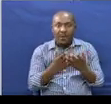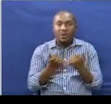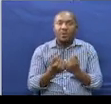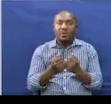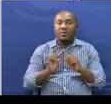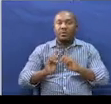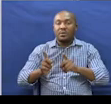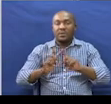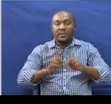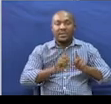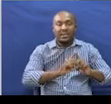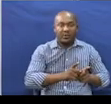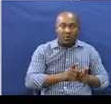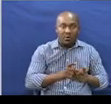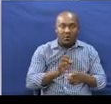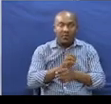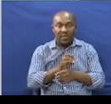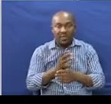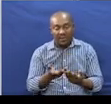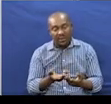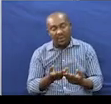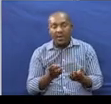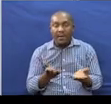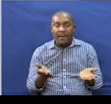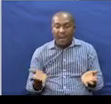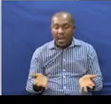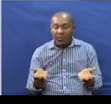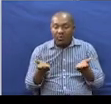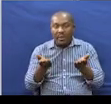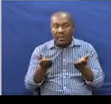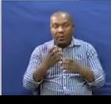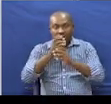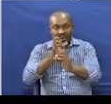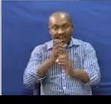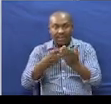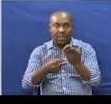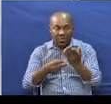several factors. Improvement of science and technologies